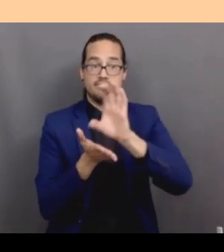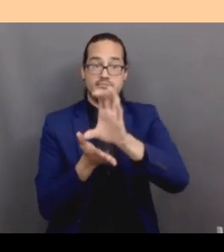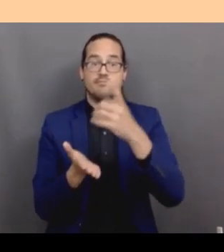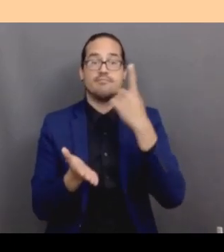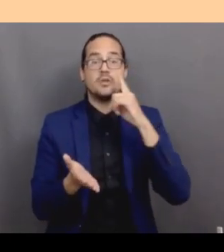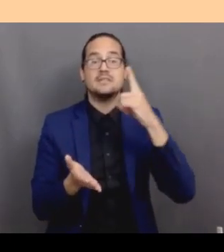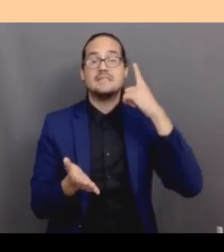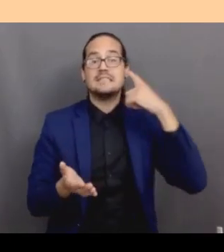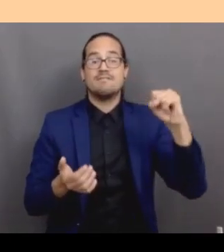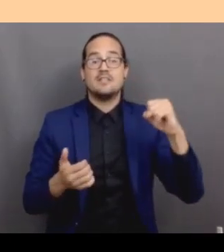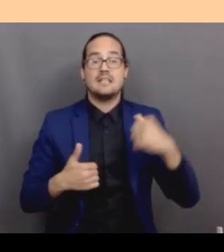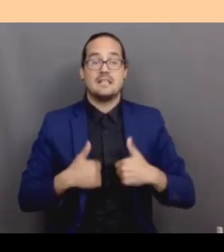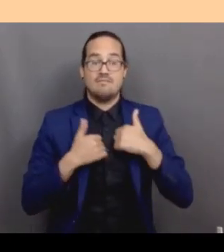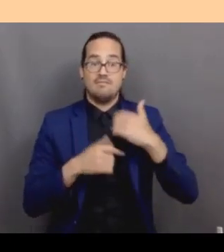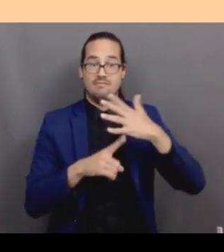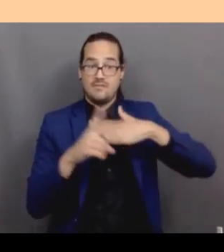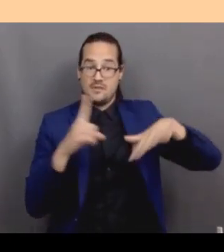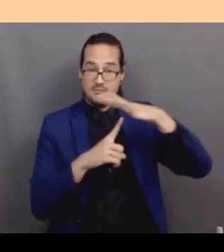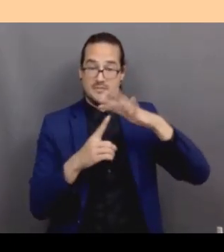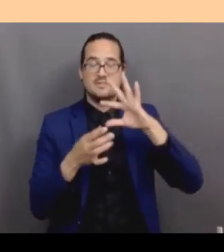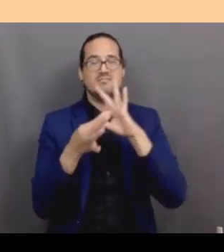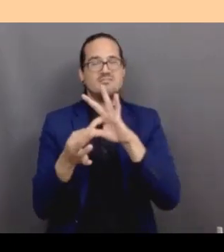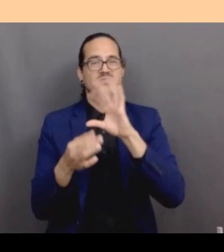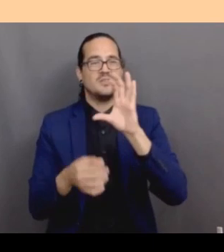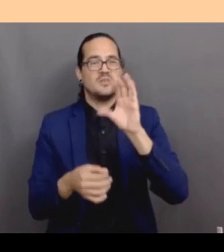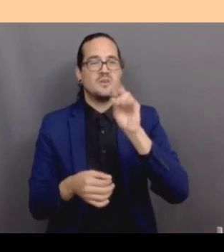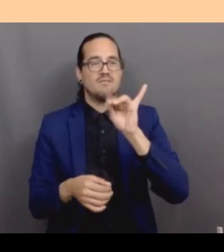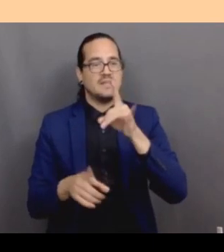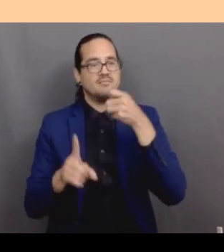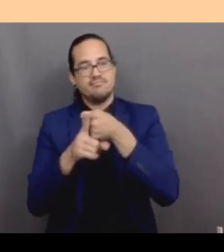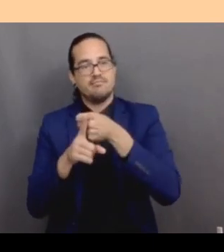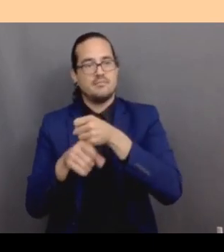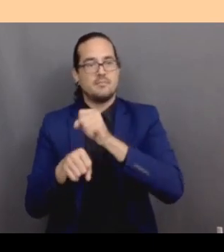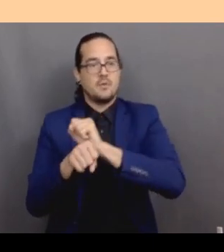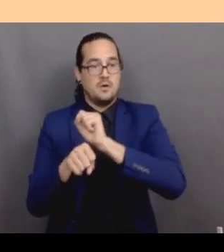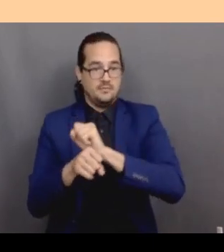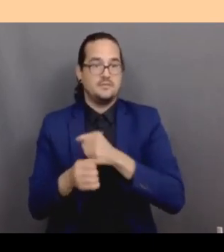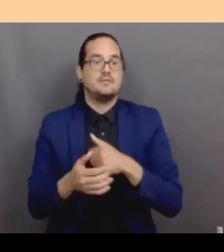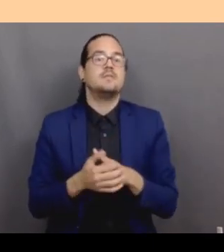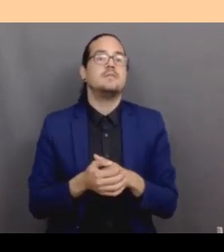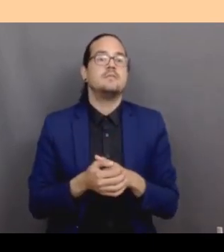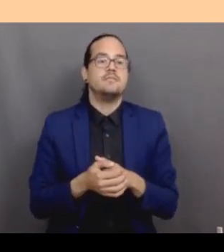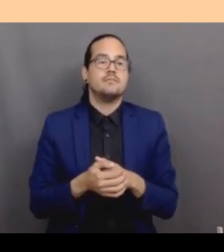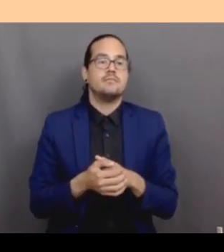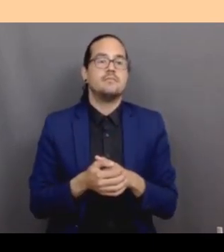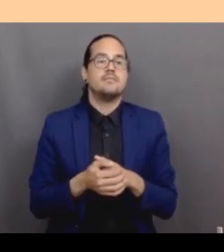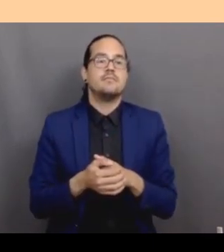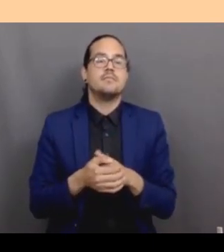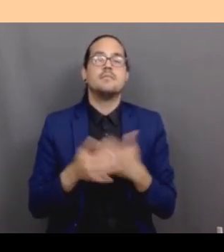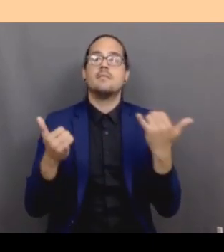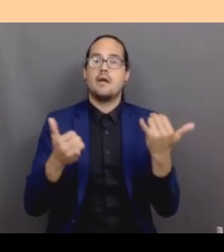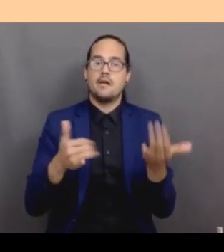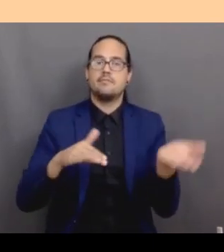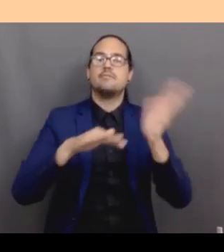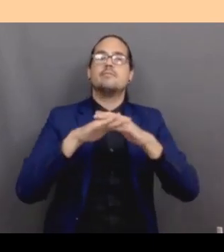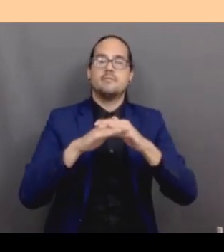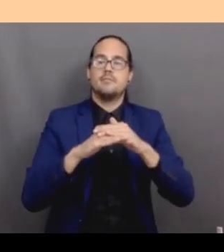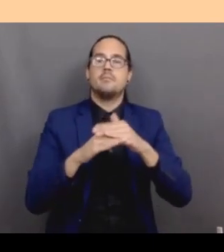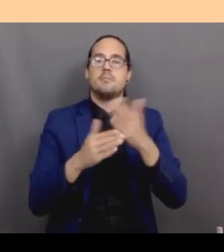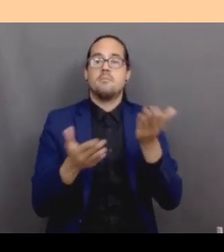to an increase in mobile crisis calls, and we are available in person as needed. In our county jails,